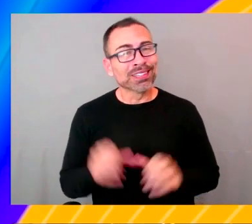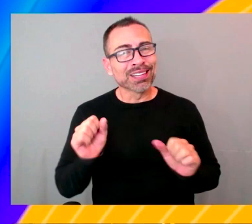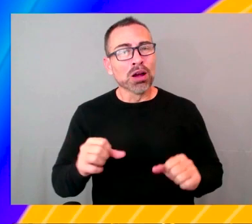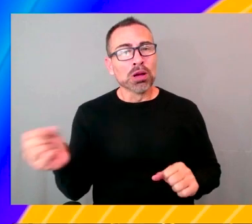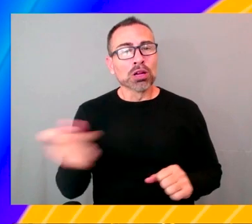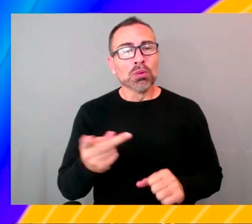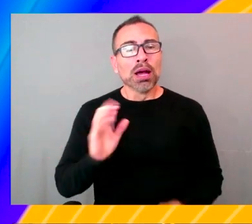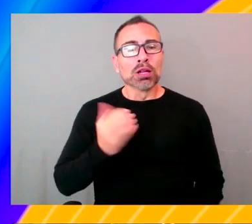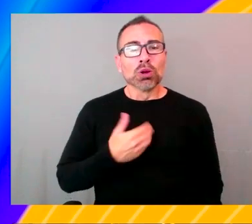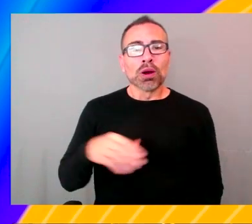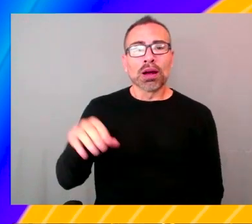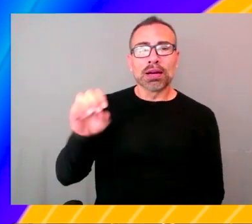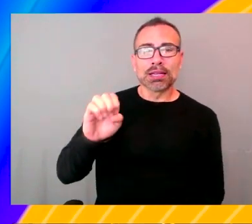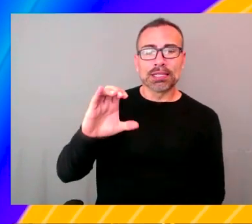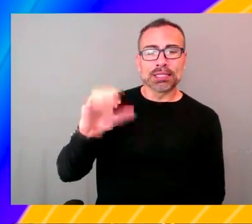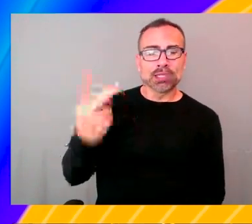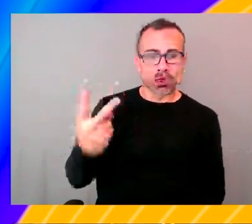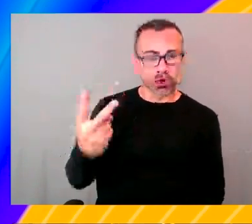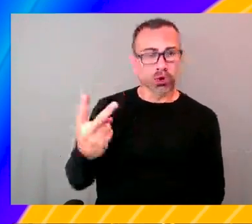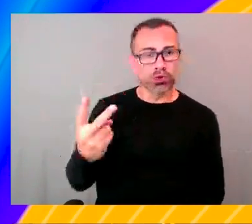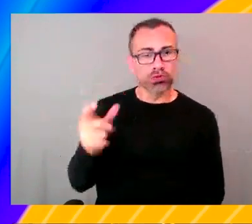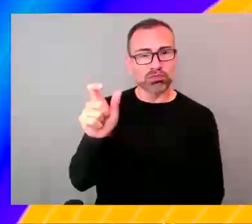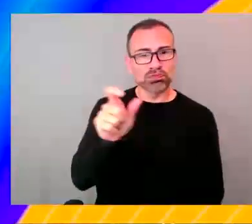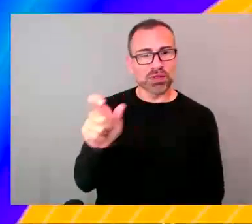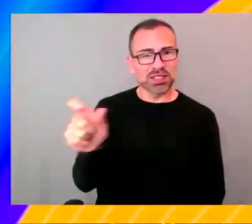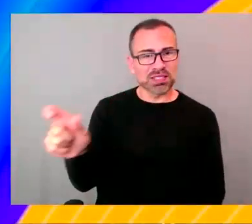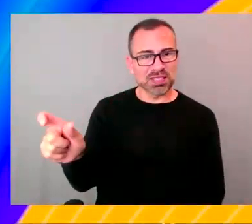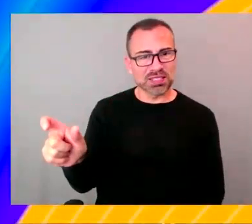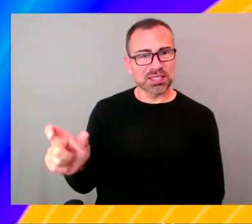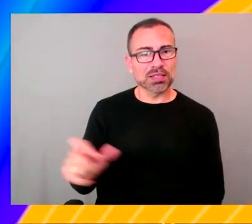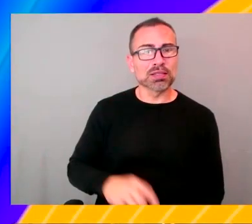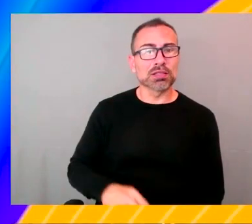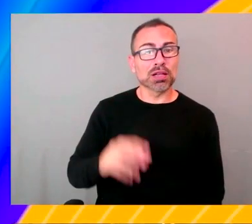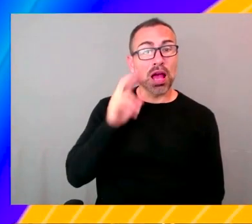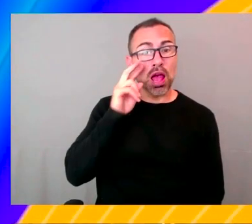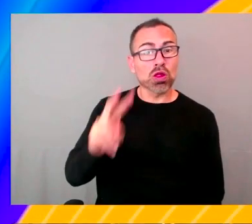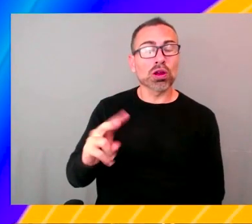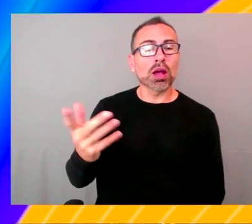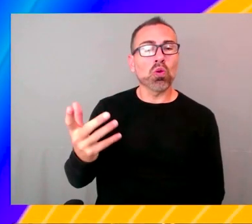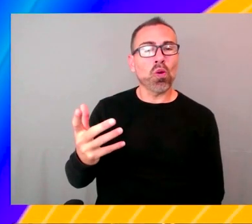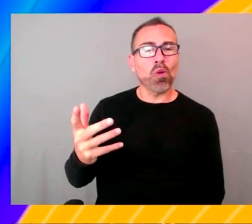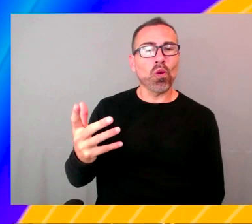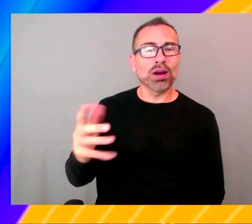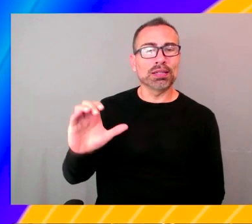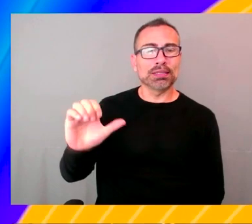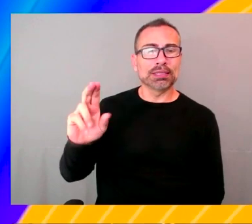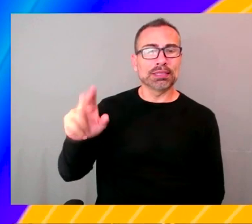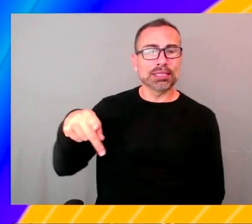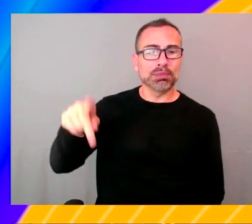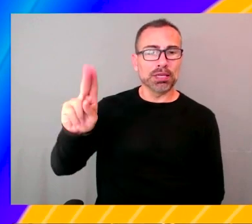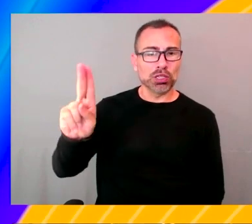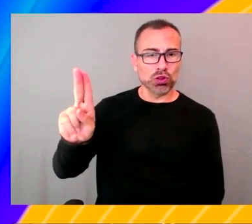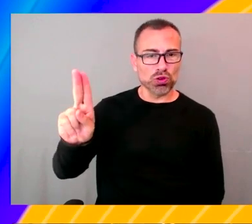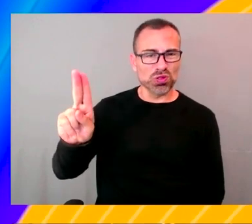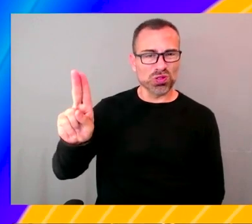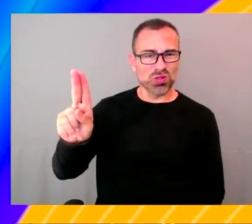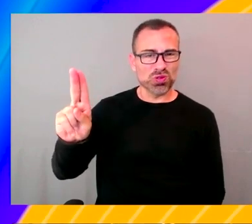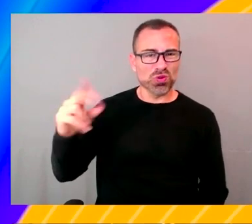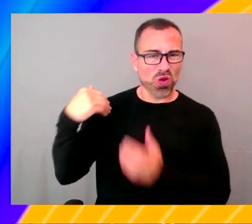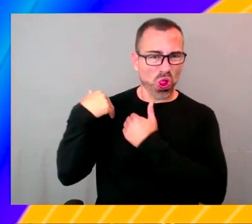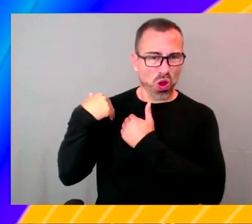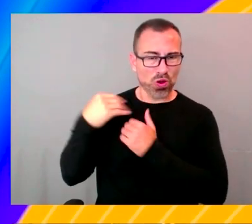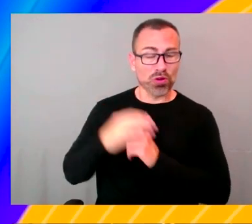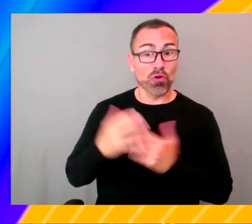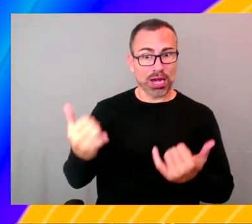EC2 instances, and we could take a look at the CPU load on these things. It's probably pretty low right now. If we go to the